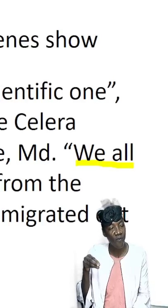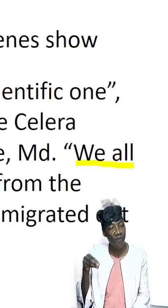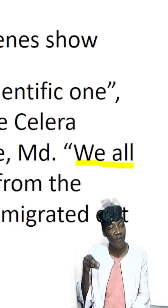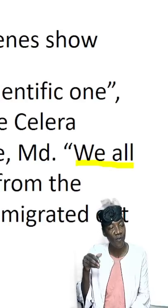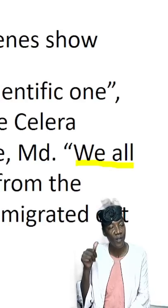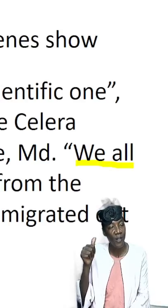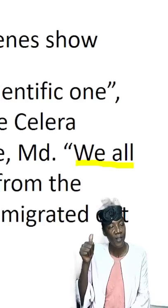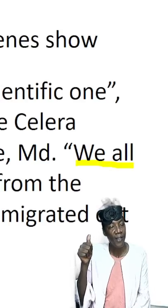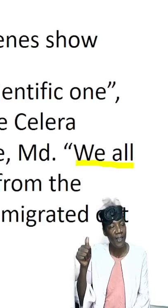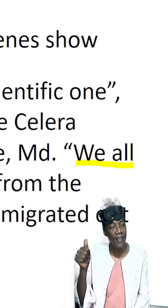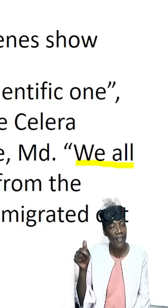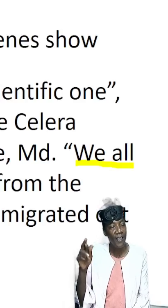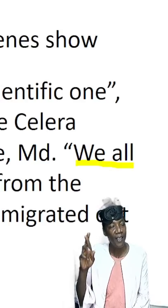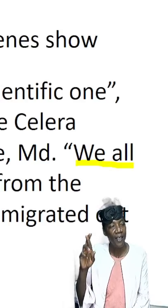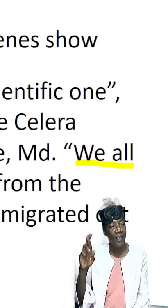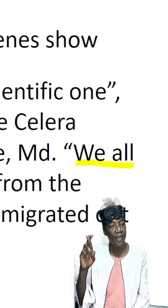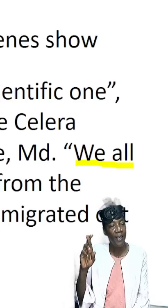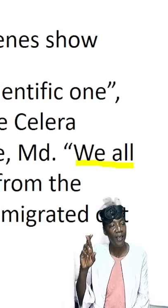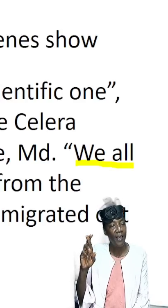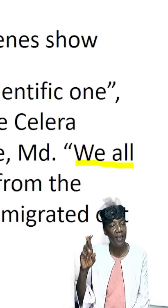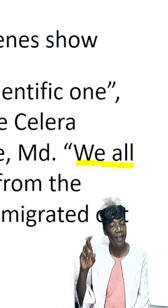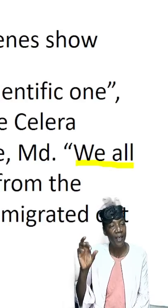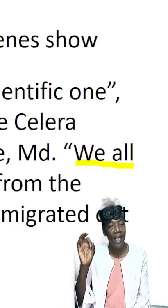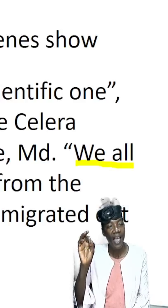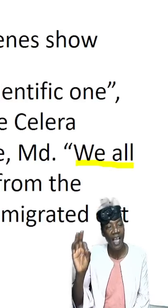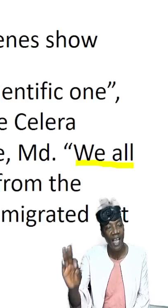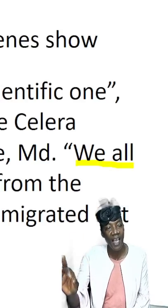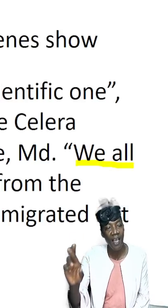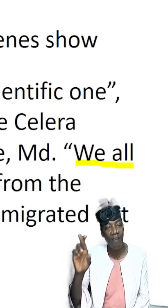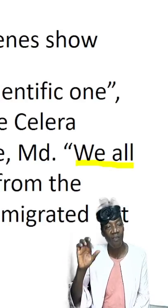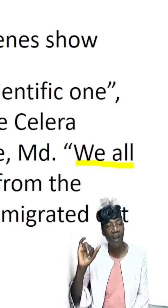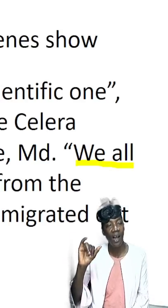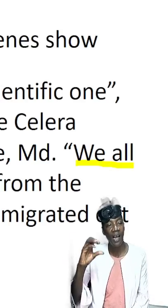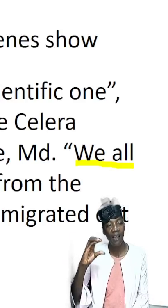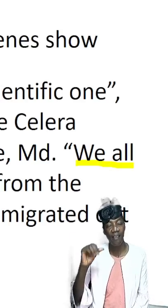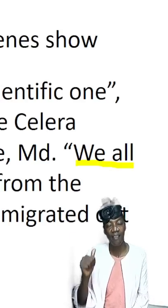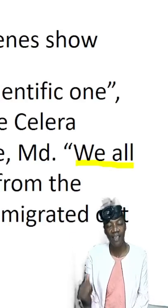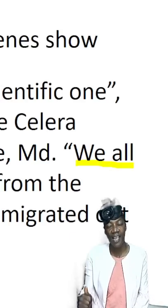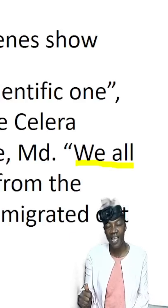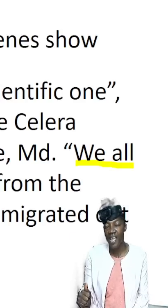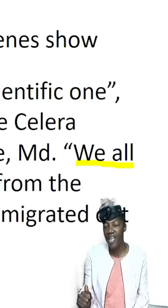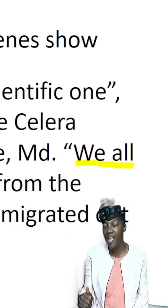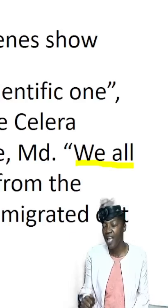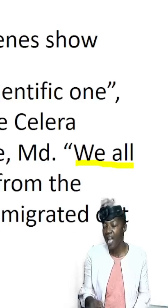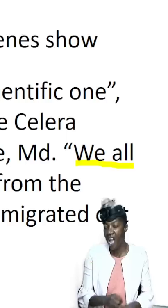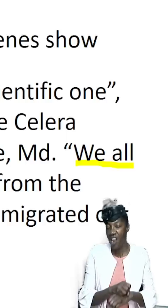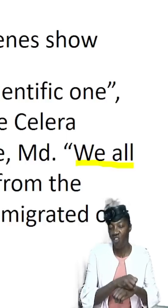was spread across the world, colonized the world. This is what he